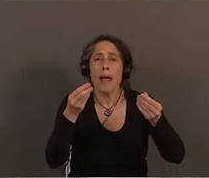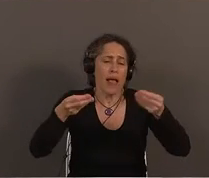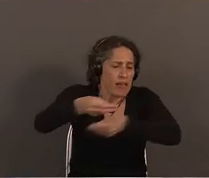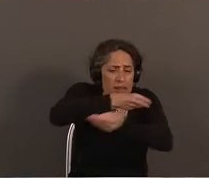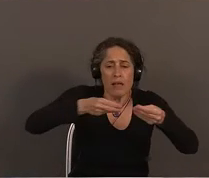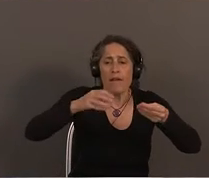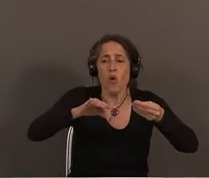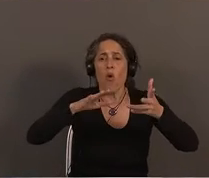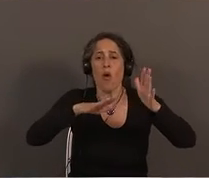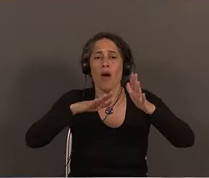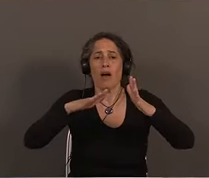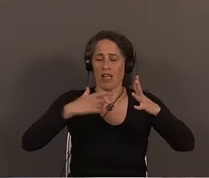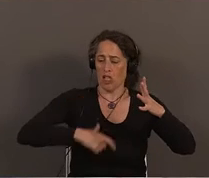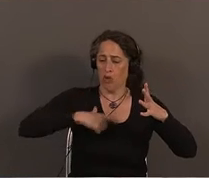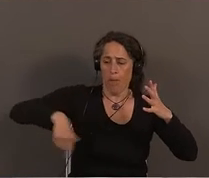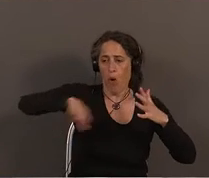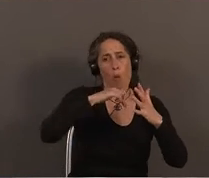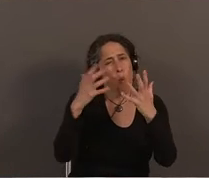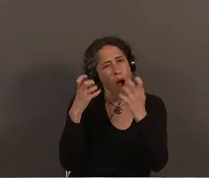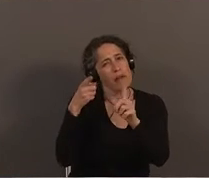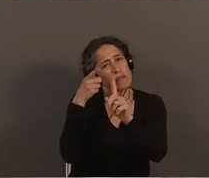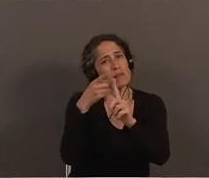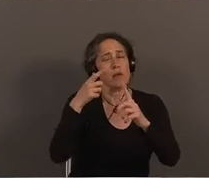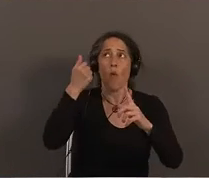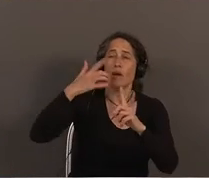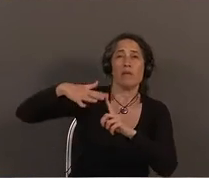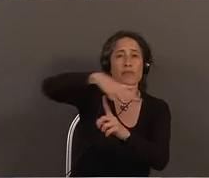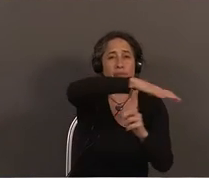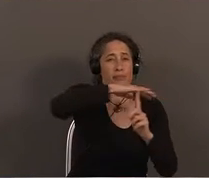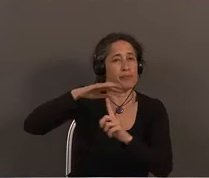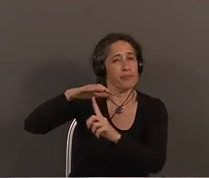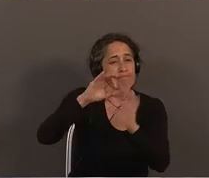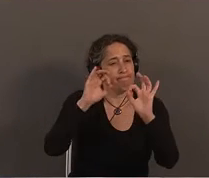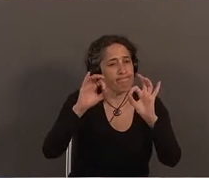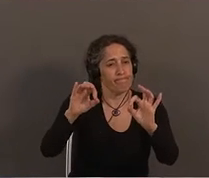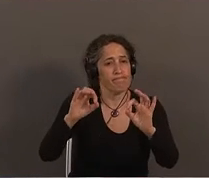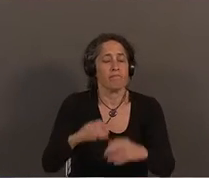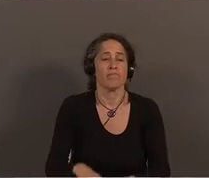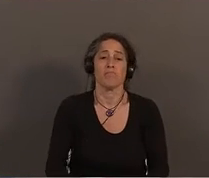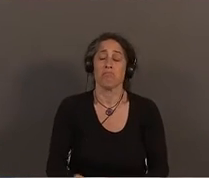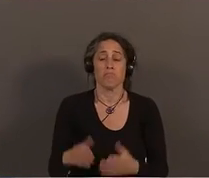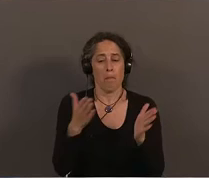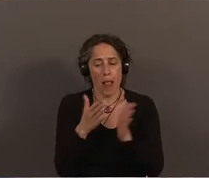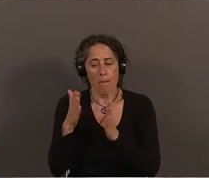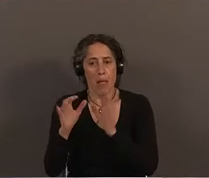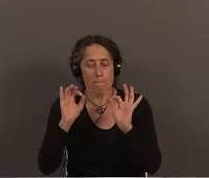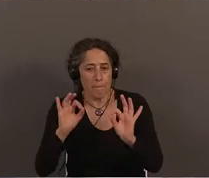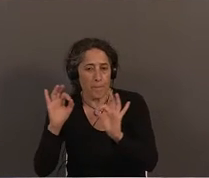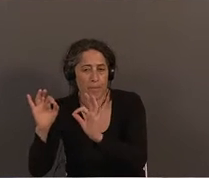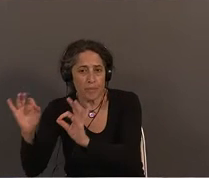wanted. And from our end, for example, when we were doing our planning in this regard, we always kept in mind,